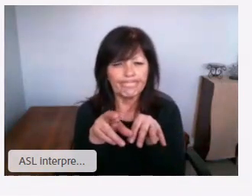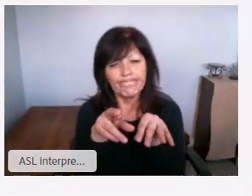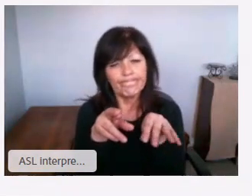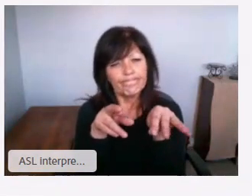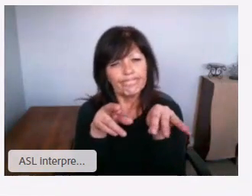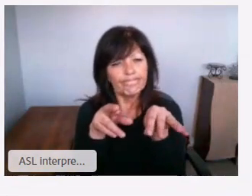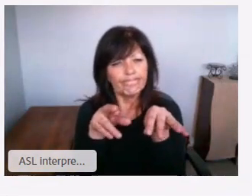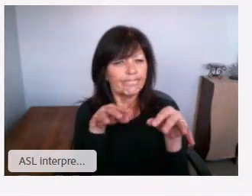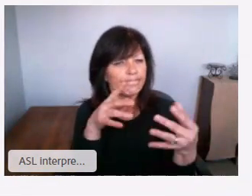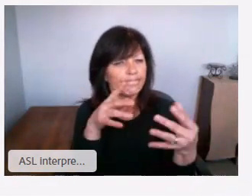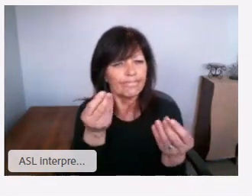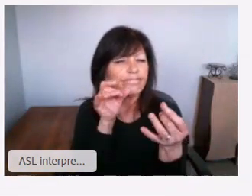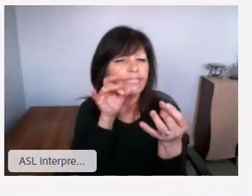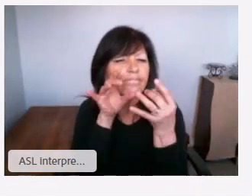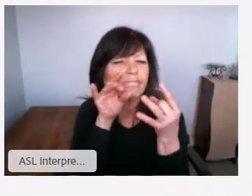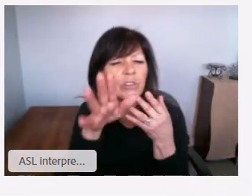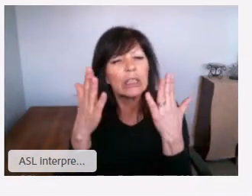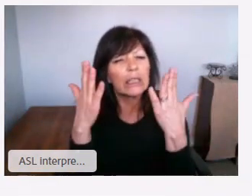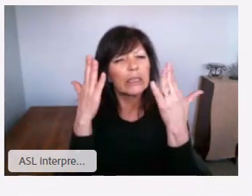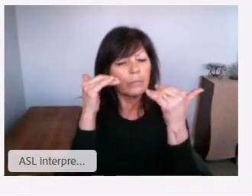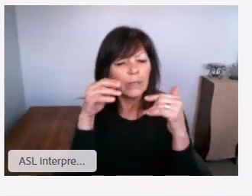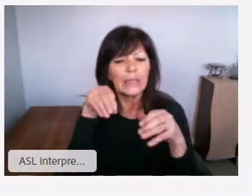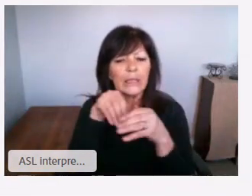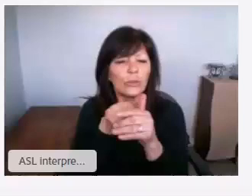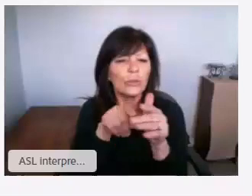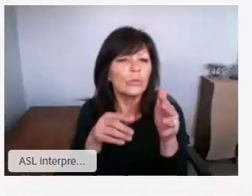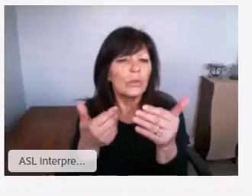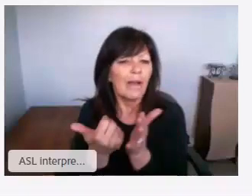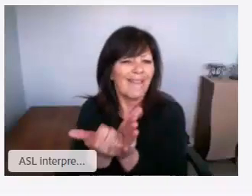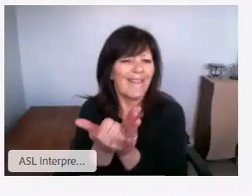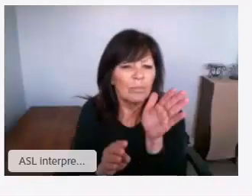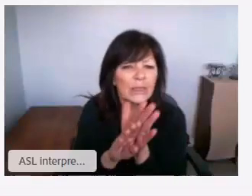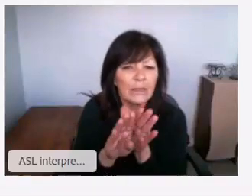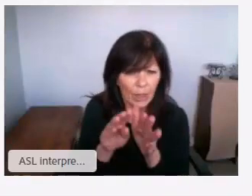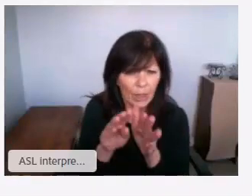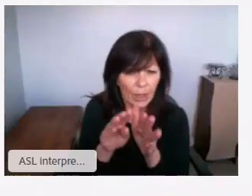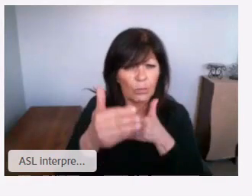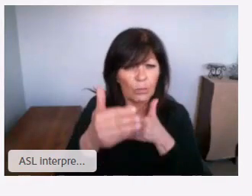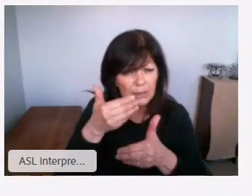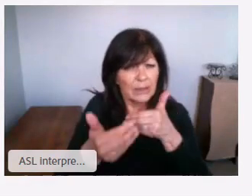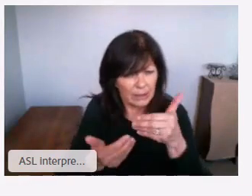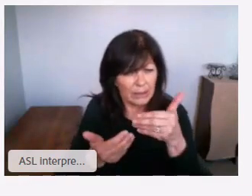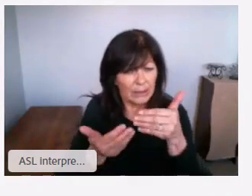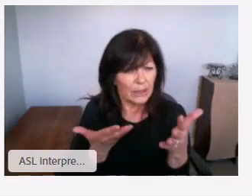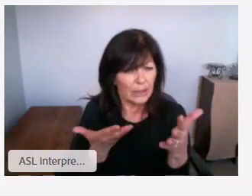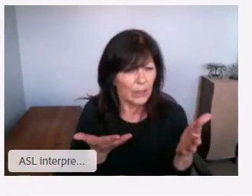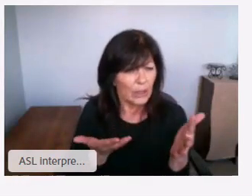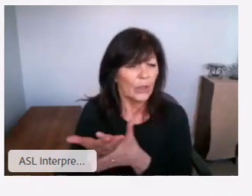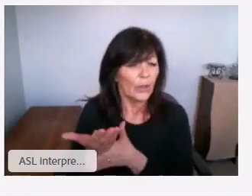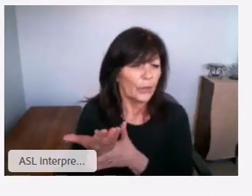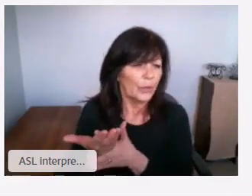expectations into the development of the process through